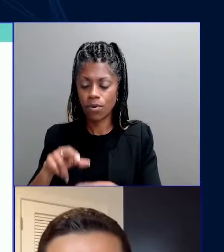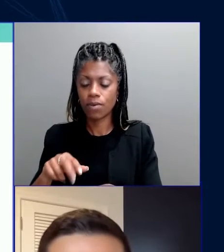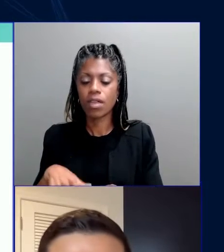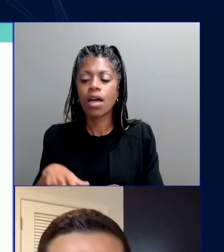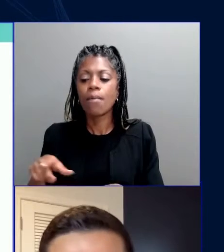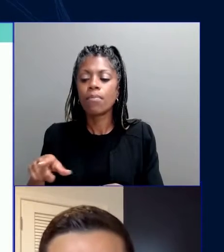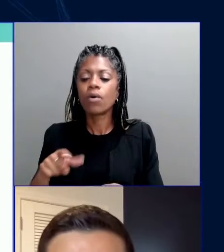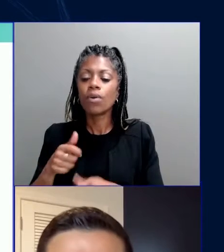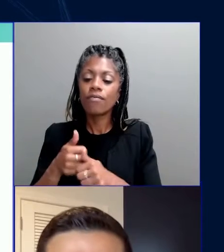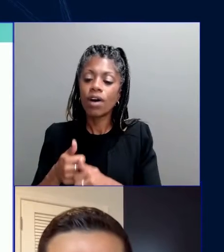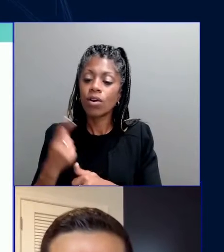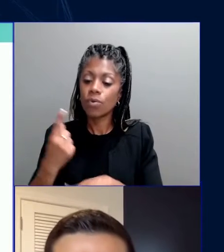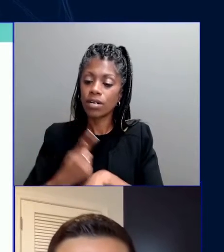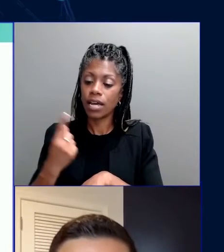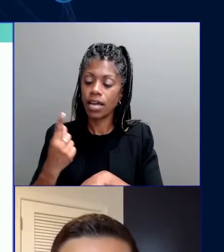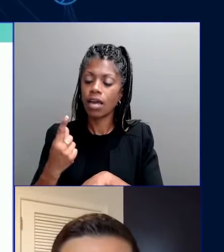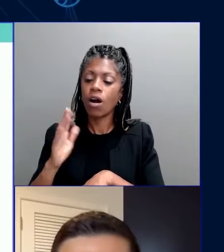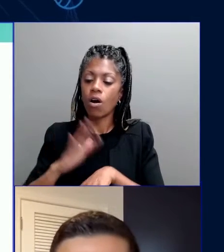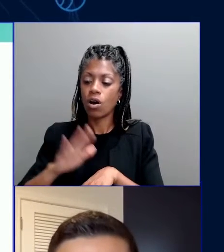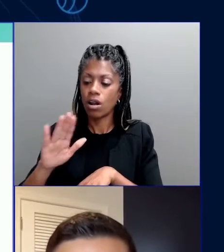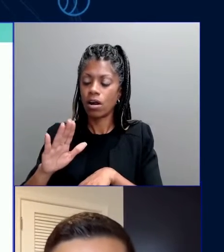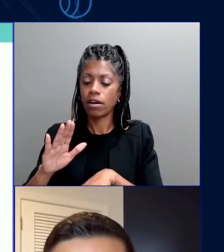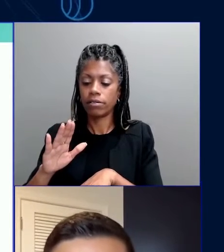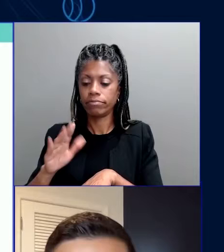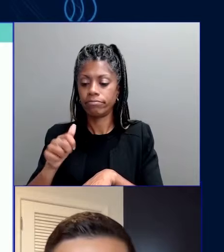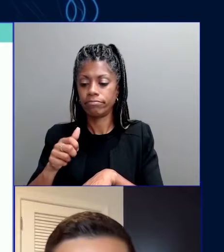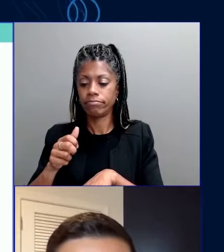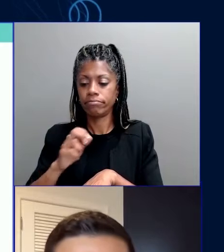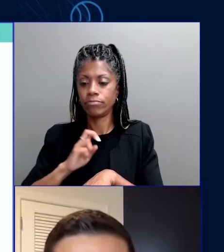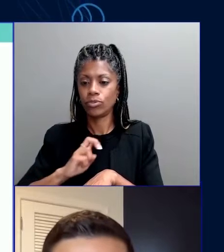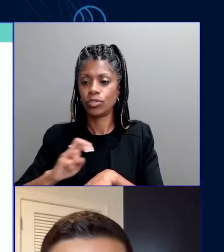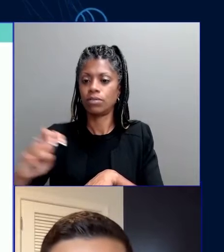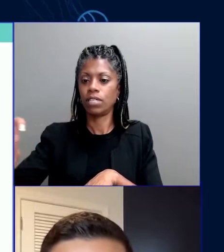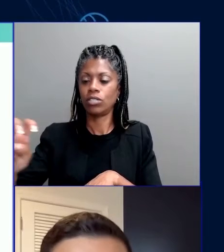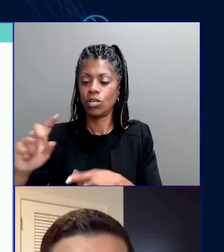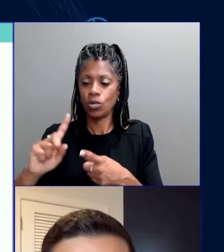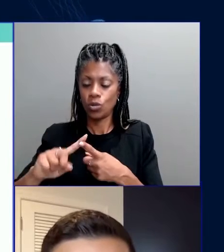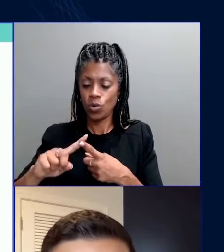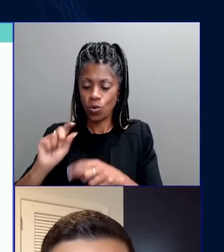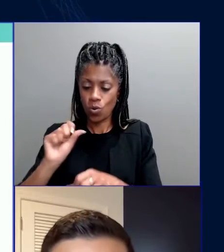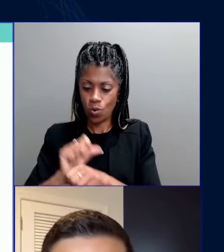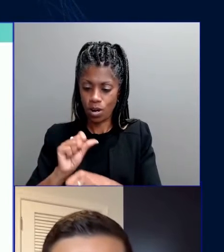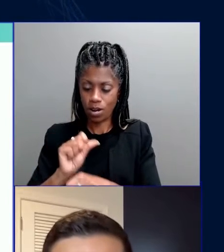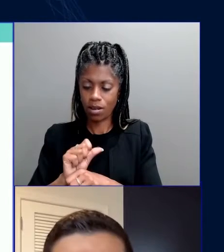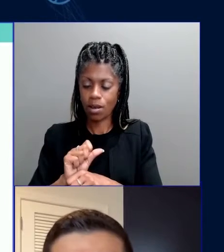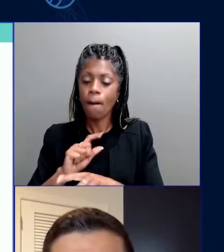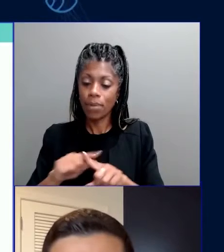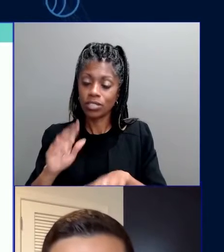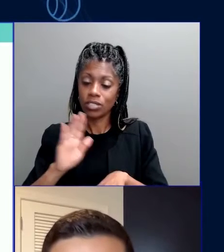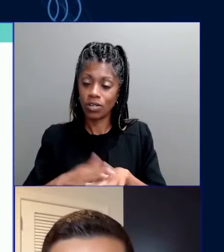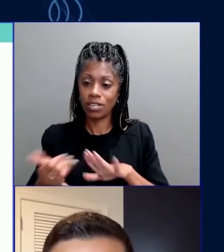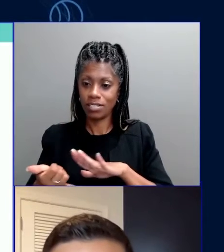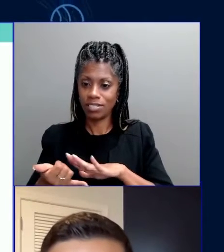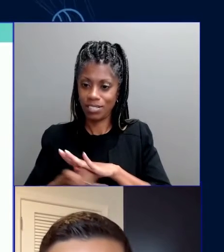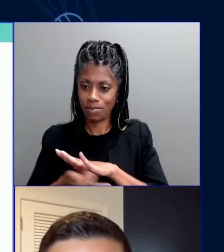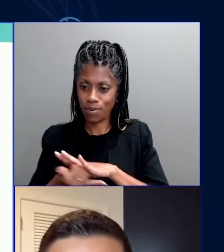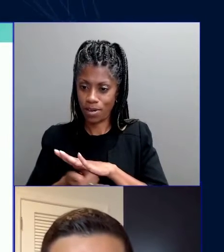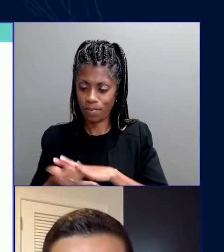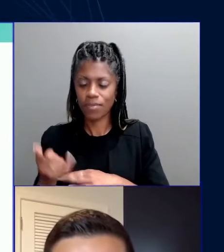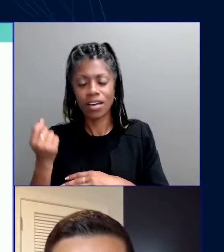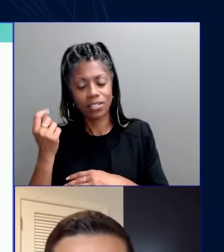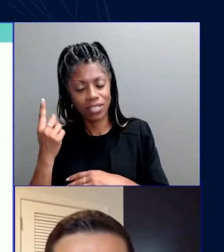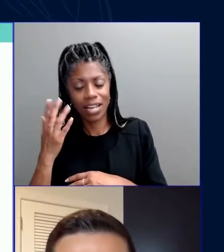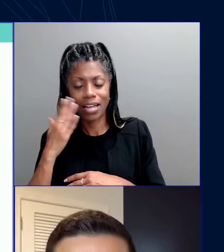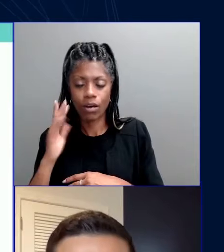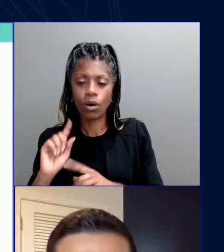work. She takes the subway. And it seems like a really mundane task, which I know many of us might take for granted right